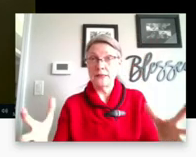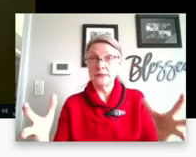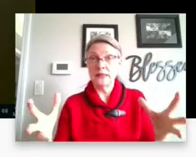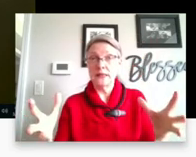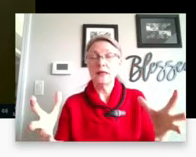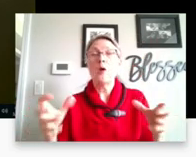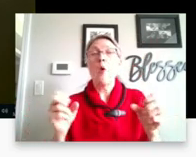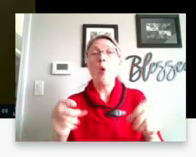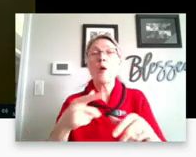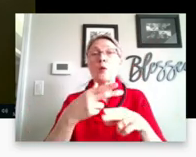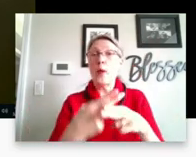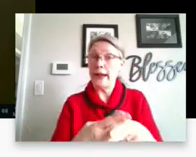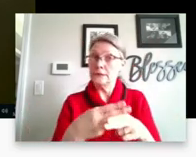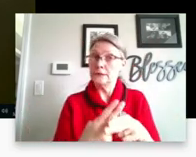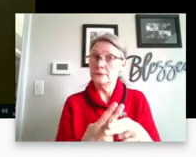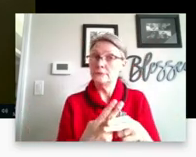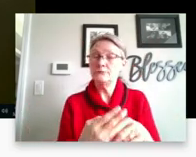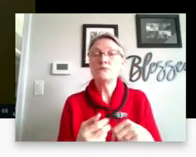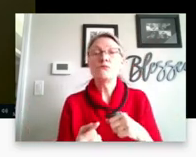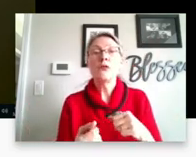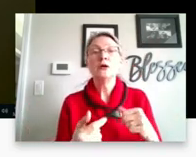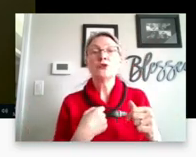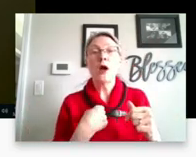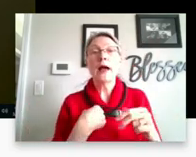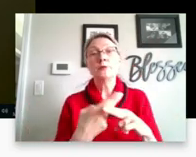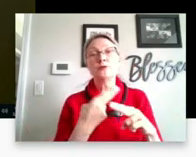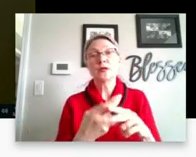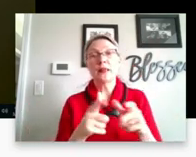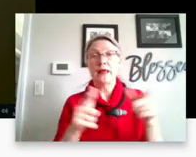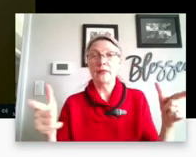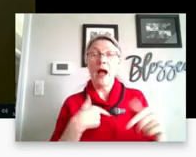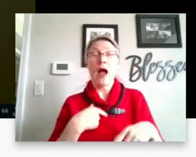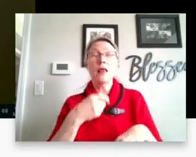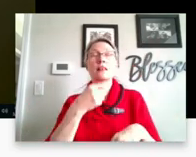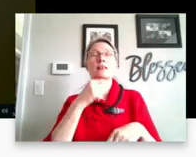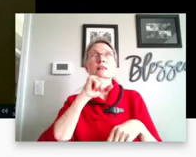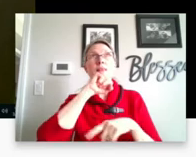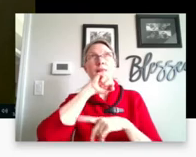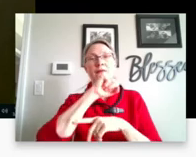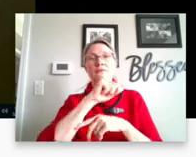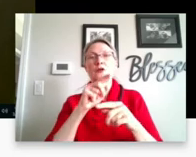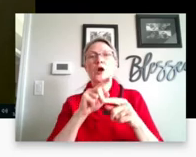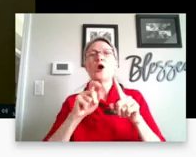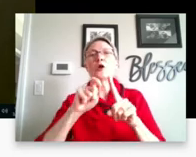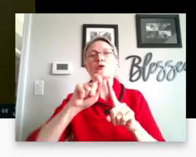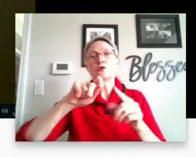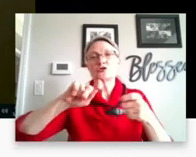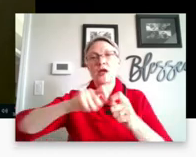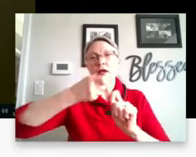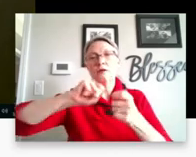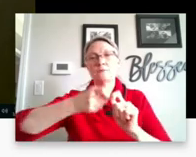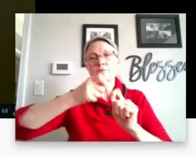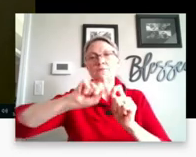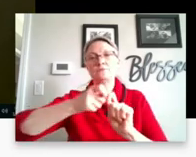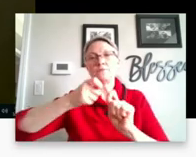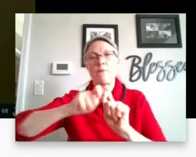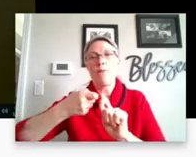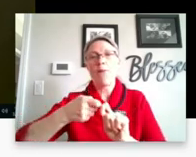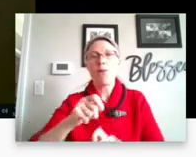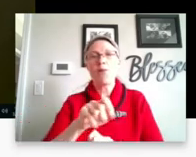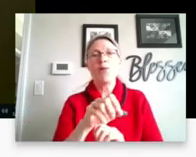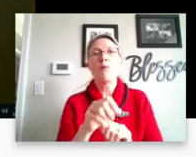to. So one thing that a lot of you guys know about me is I like to crochet. I actually crocheted this scarf that I'm wearing right